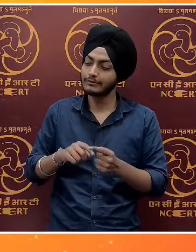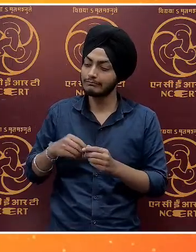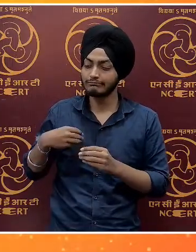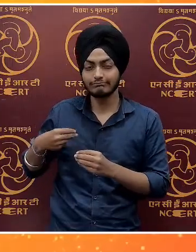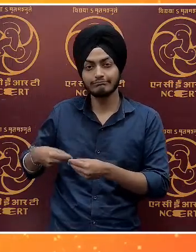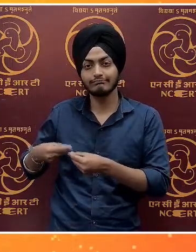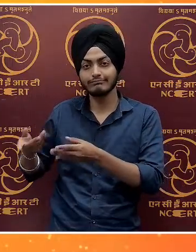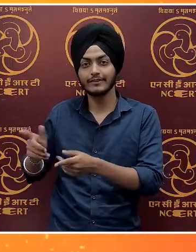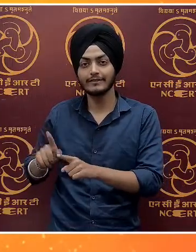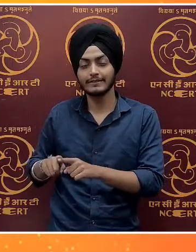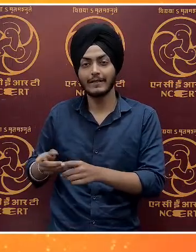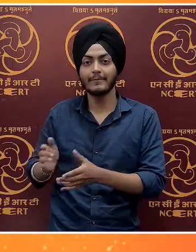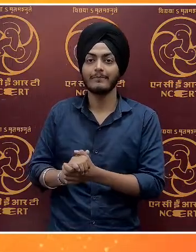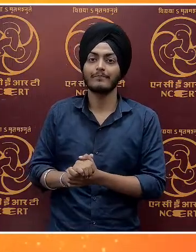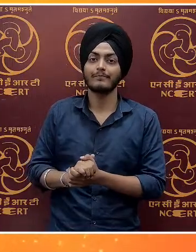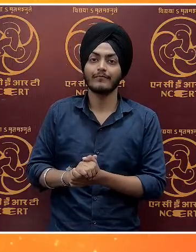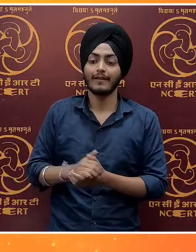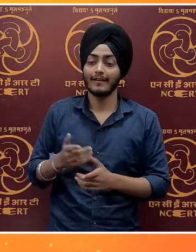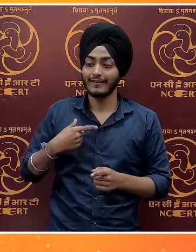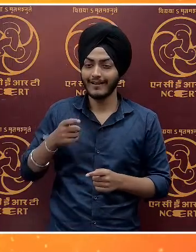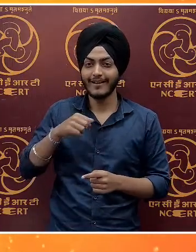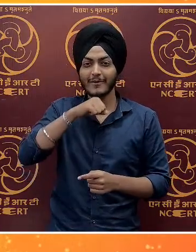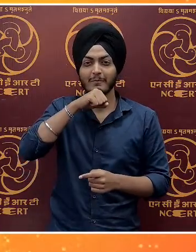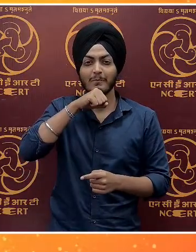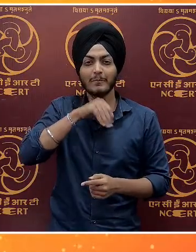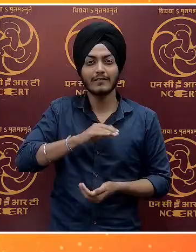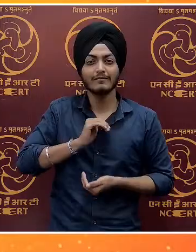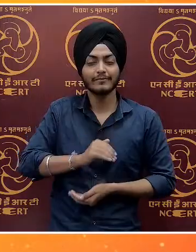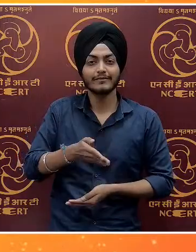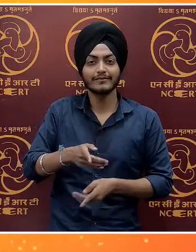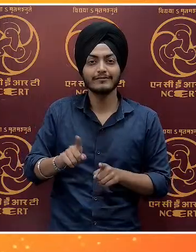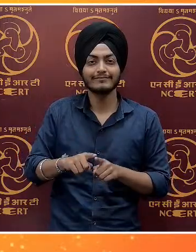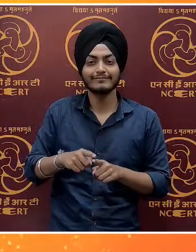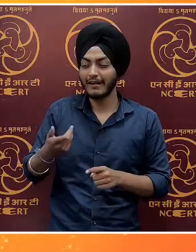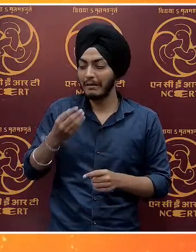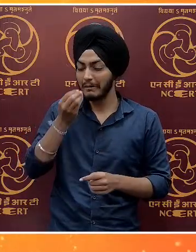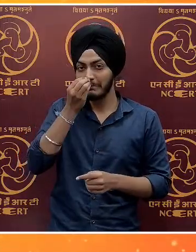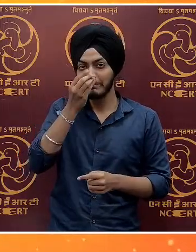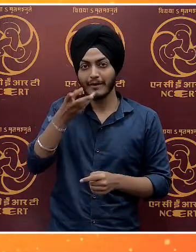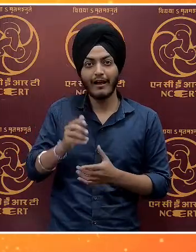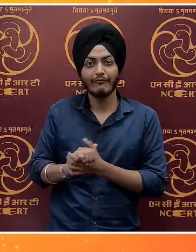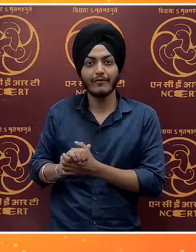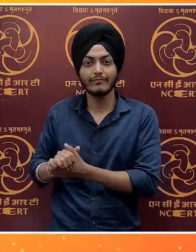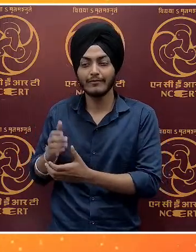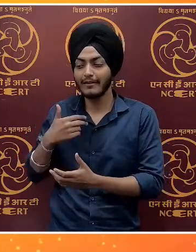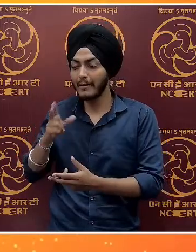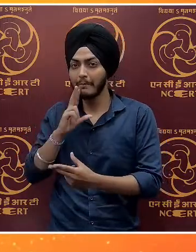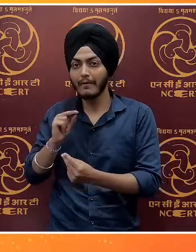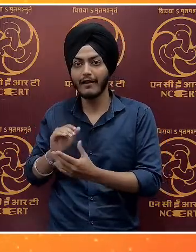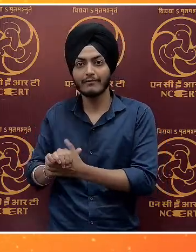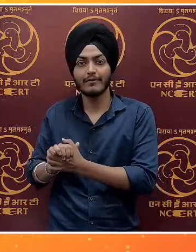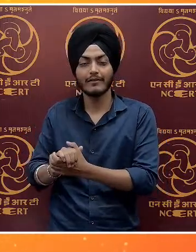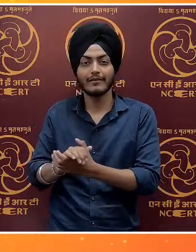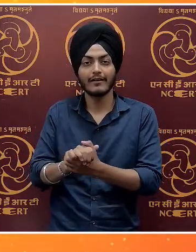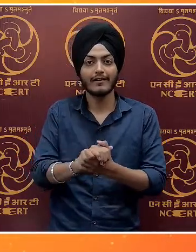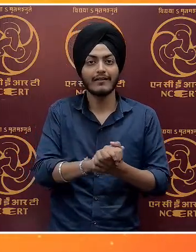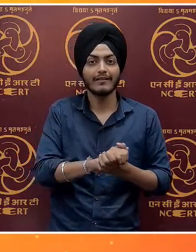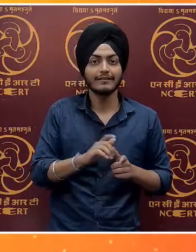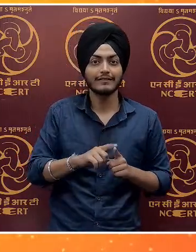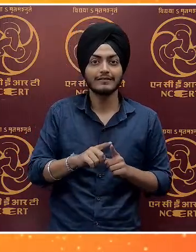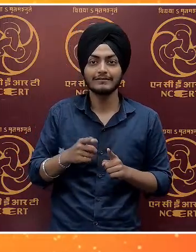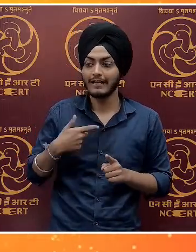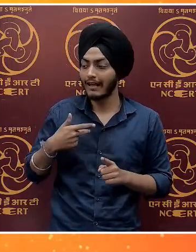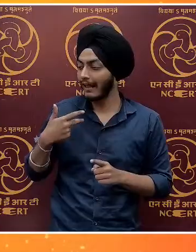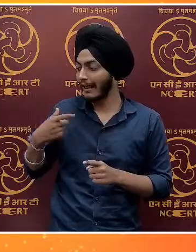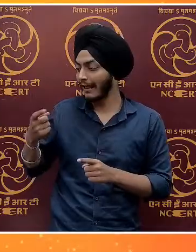they form friendship very quickly, and they are like, one day you are my friend, next day no, she is my friend, he